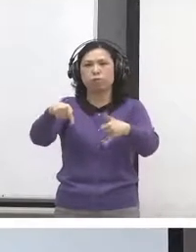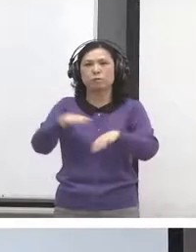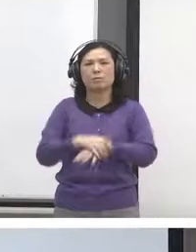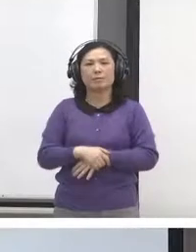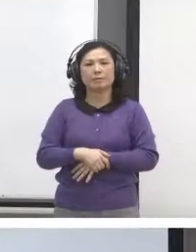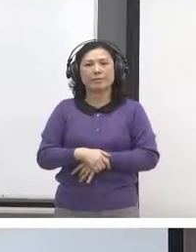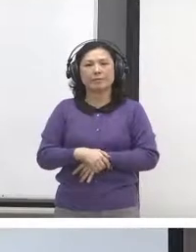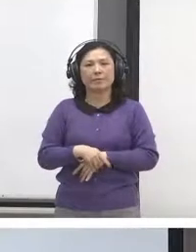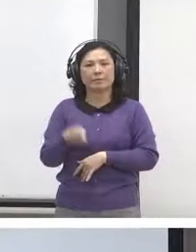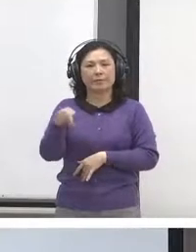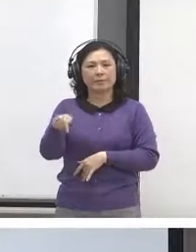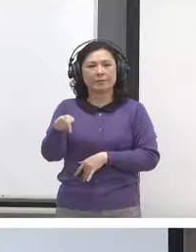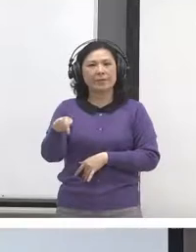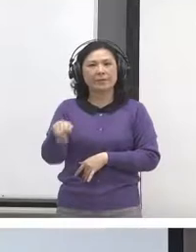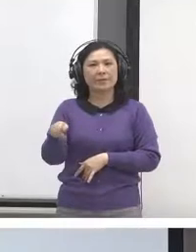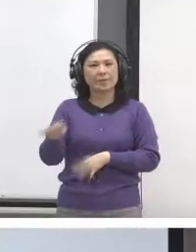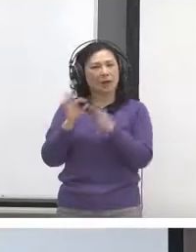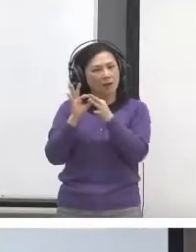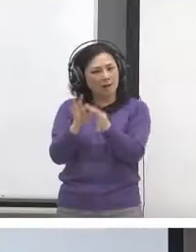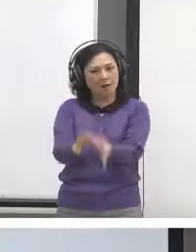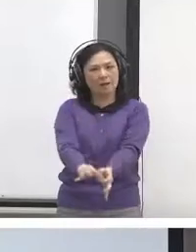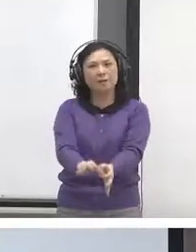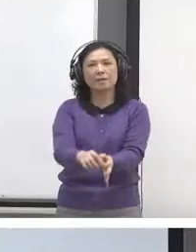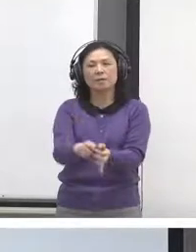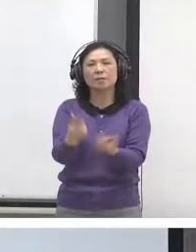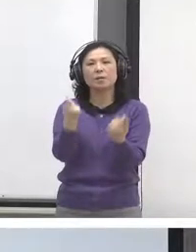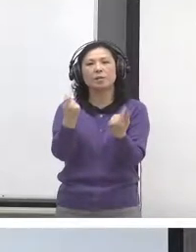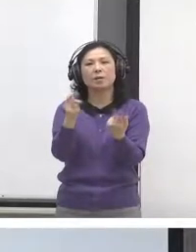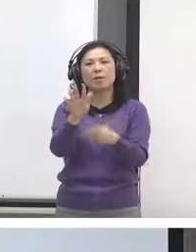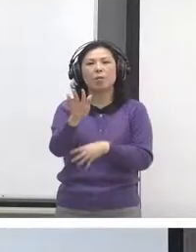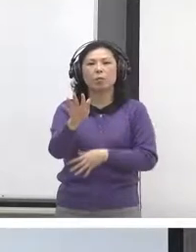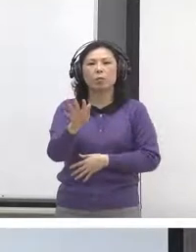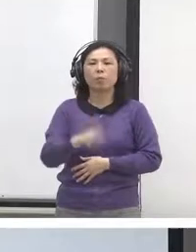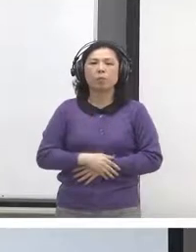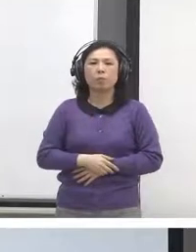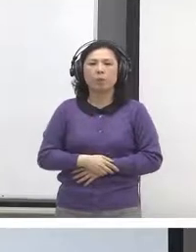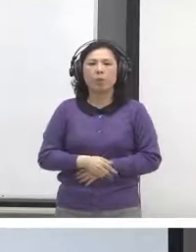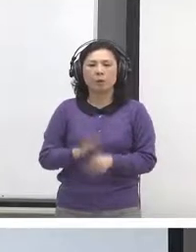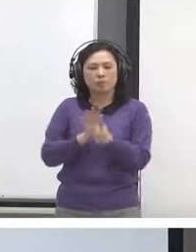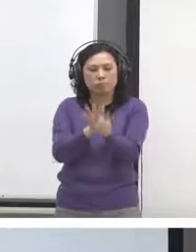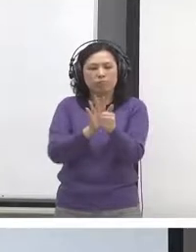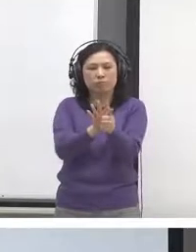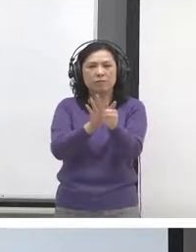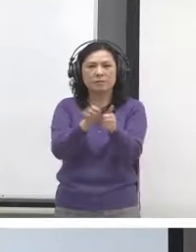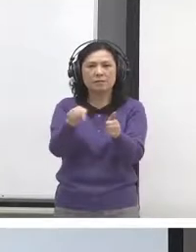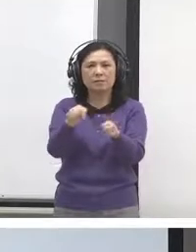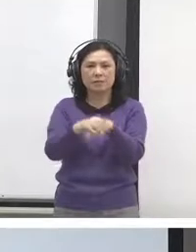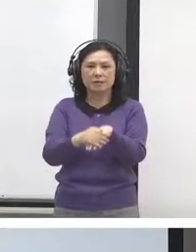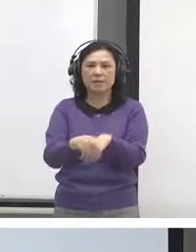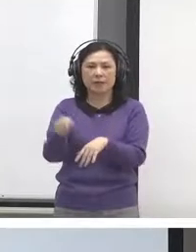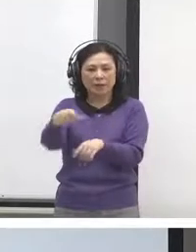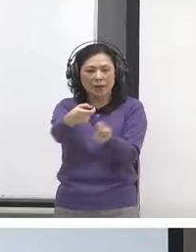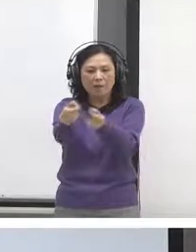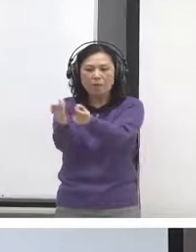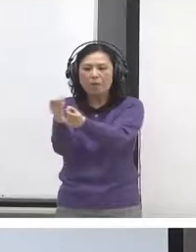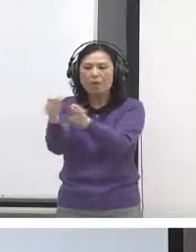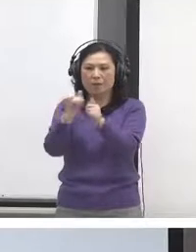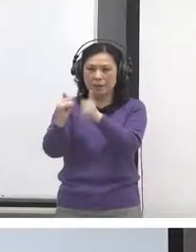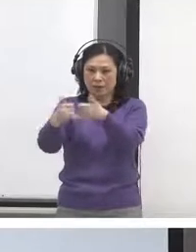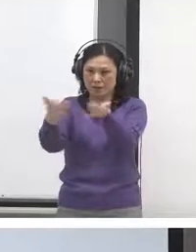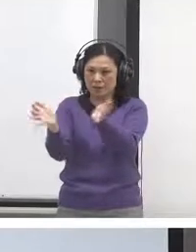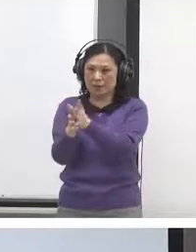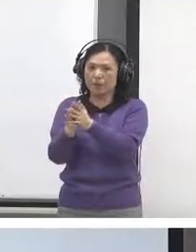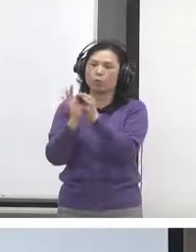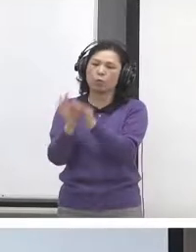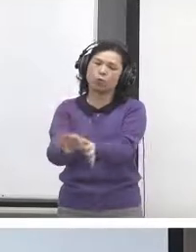centralized control and more responsive to local needs. They experiment with hardware, designing nodes with Orange Pi computers, and